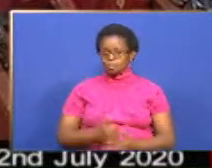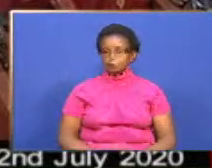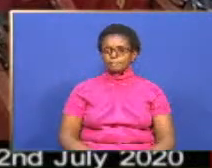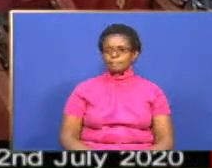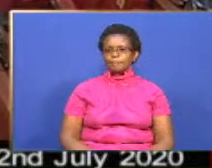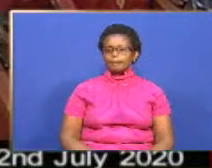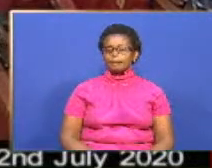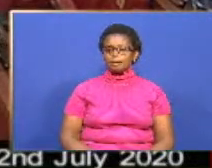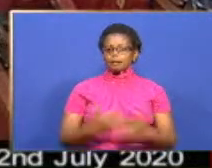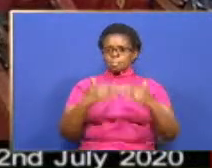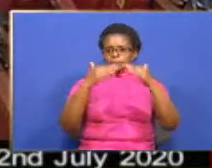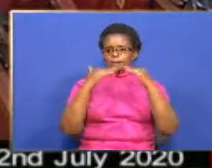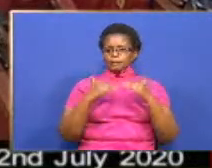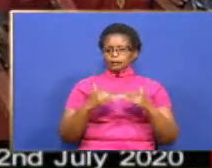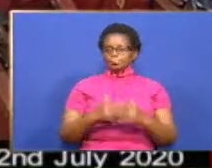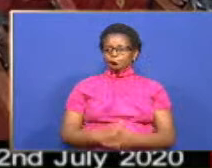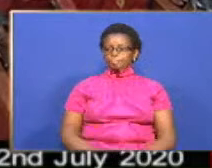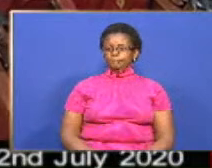Next.